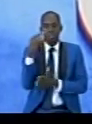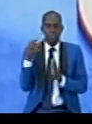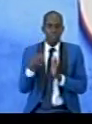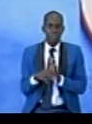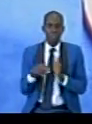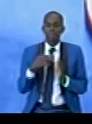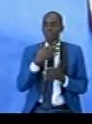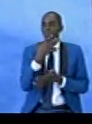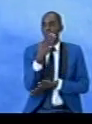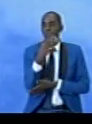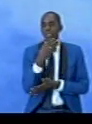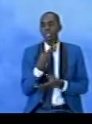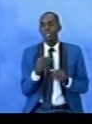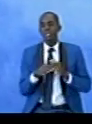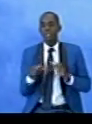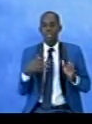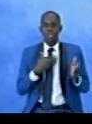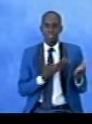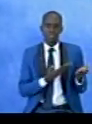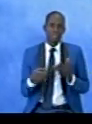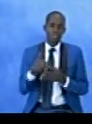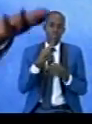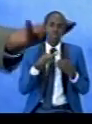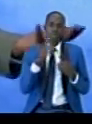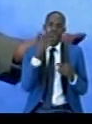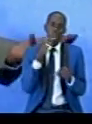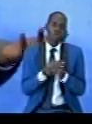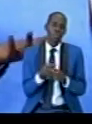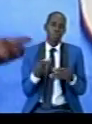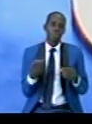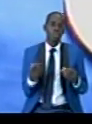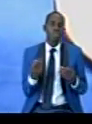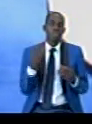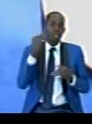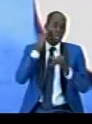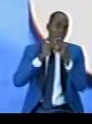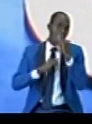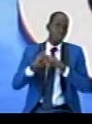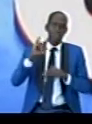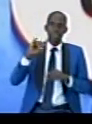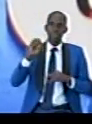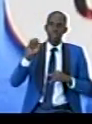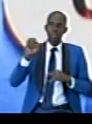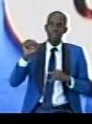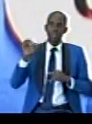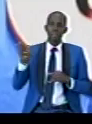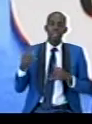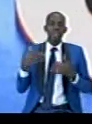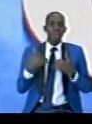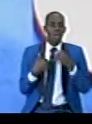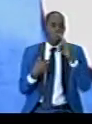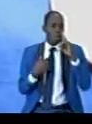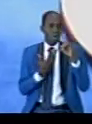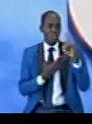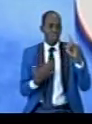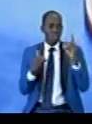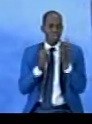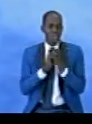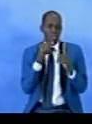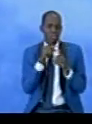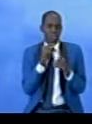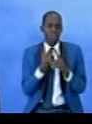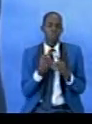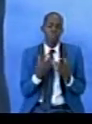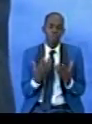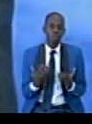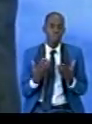One thing have I desired. Isaiah had the one thing he desired, that the revelation of